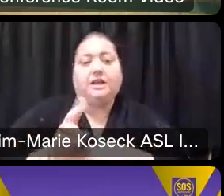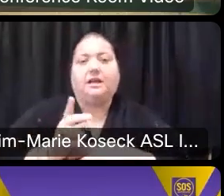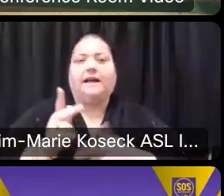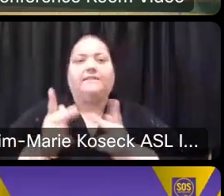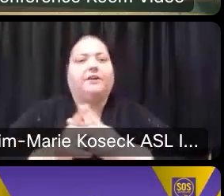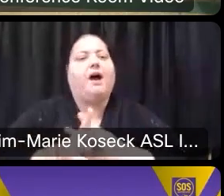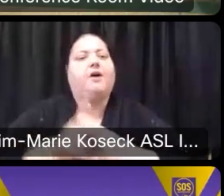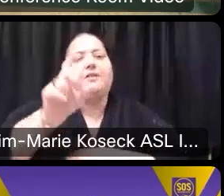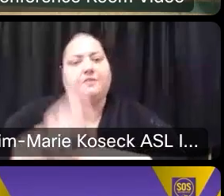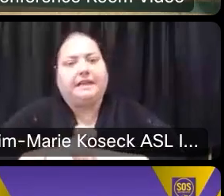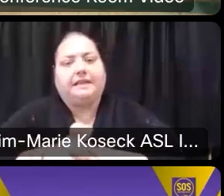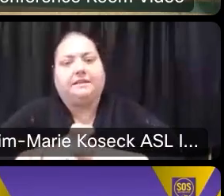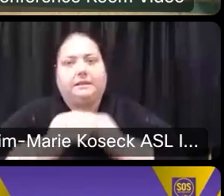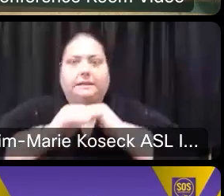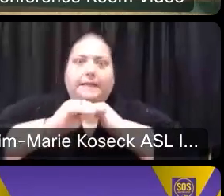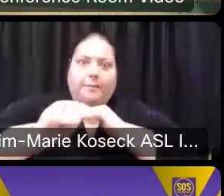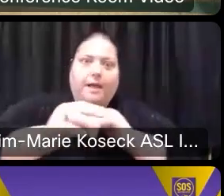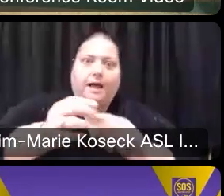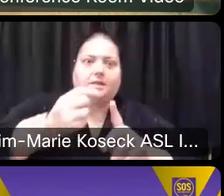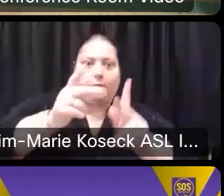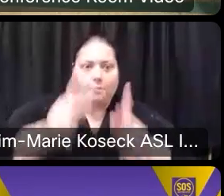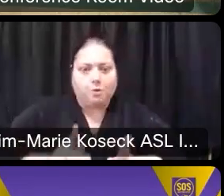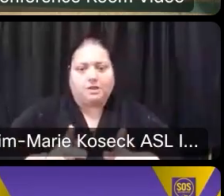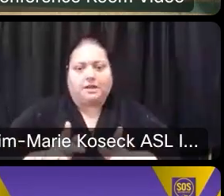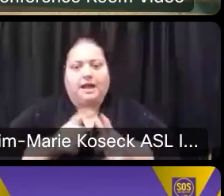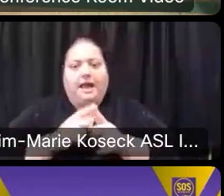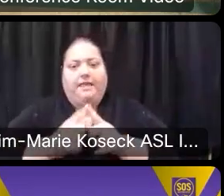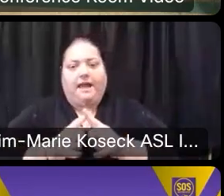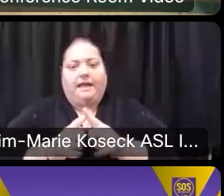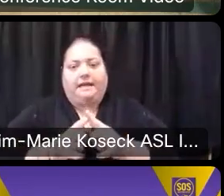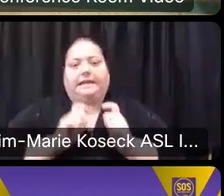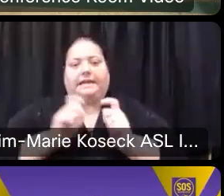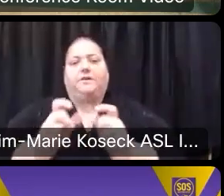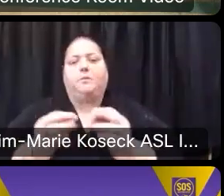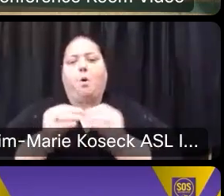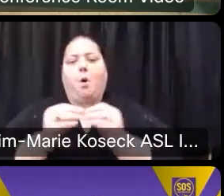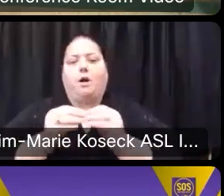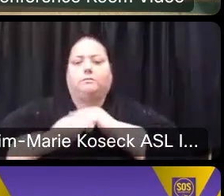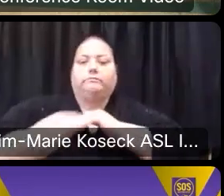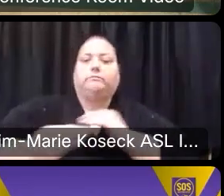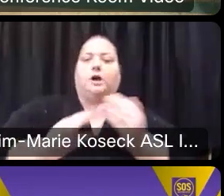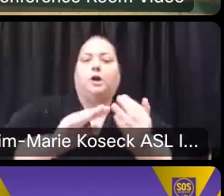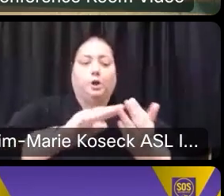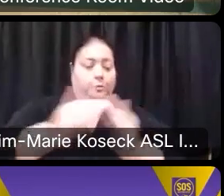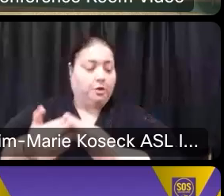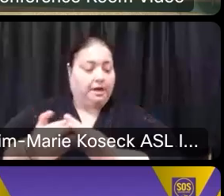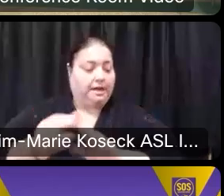what their needs are, help stabilize them, and then move them into a more stable community. Next